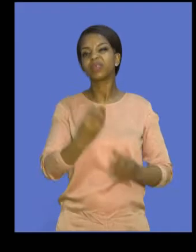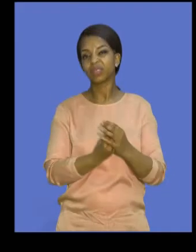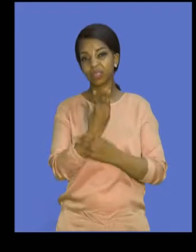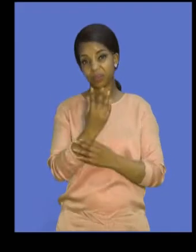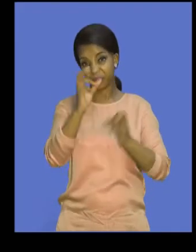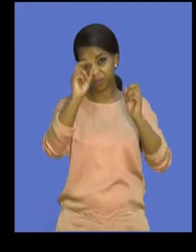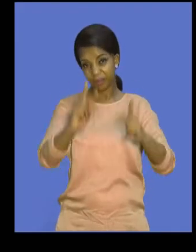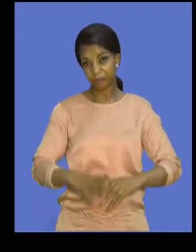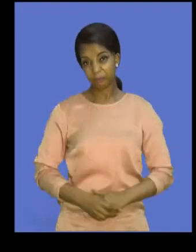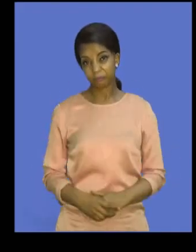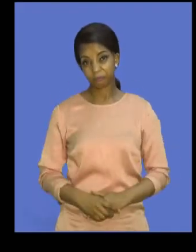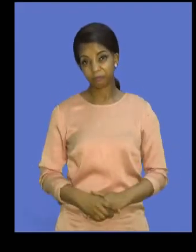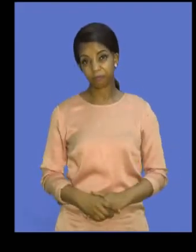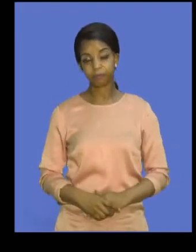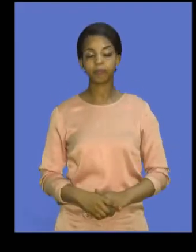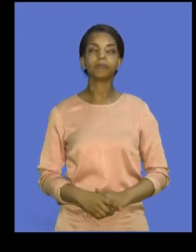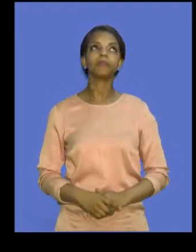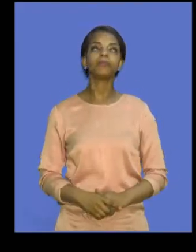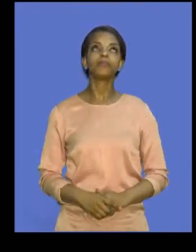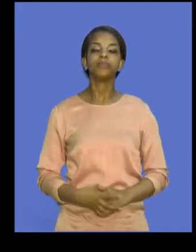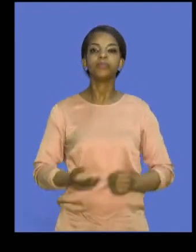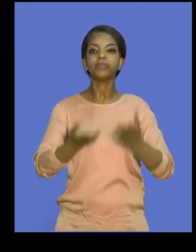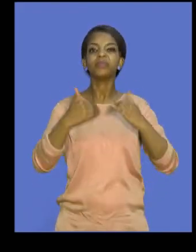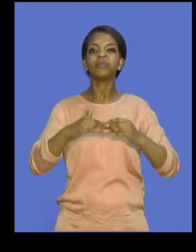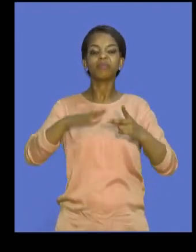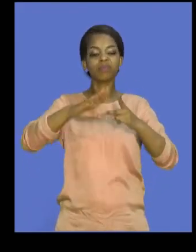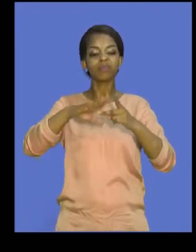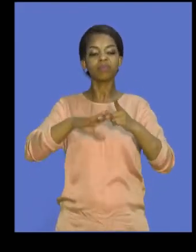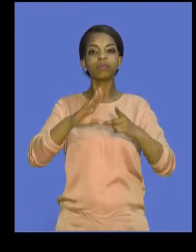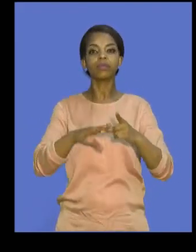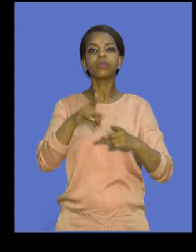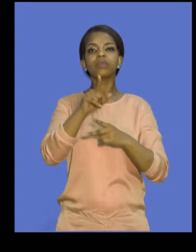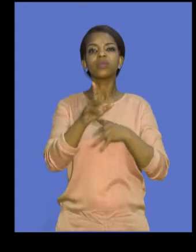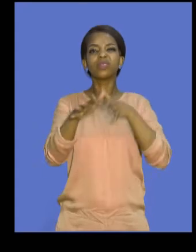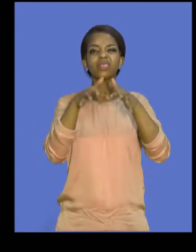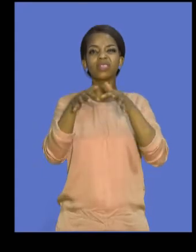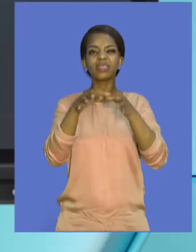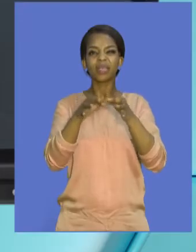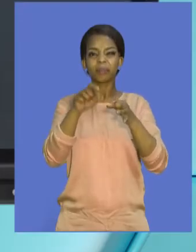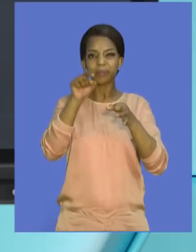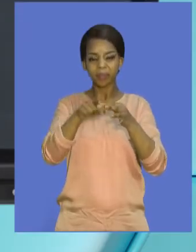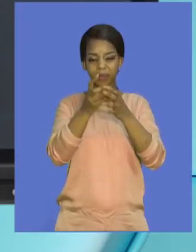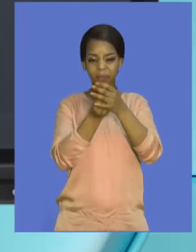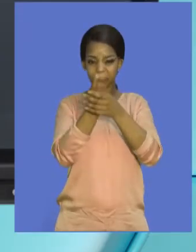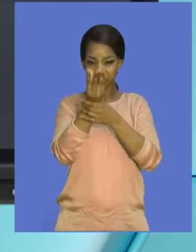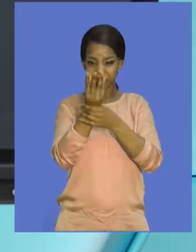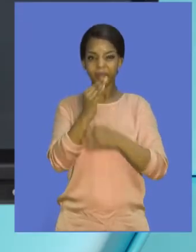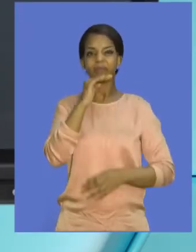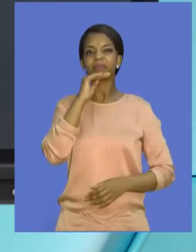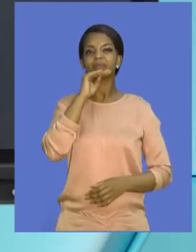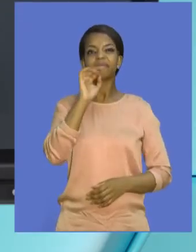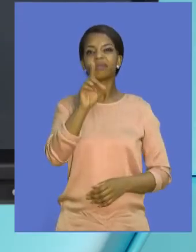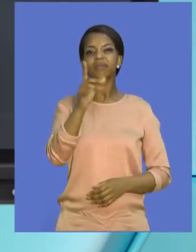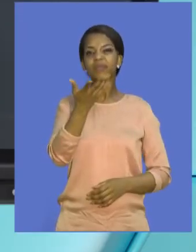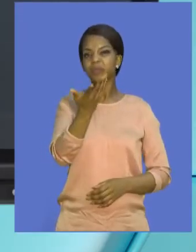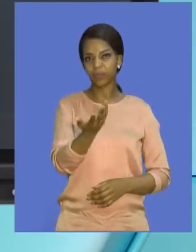context. Also, how would you then describe growth in words? So when you're talking about describing growth in words,